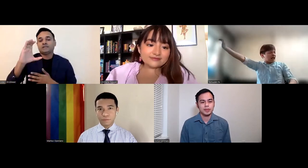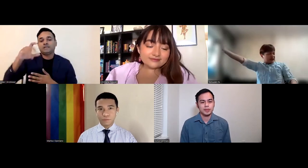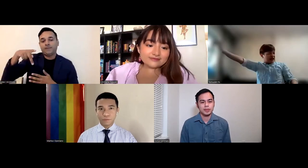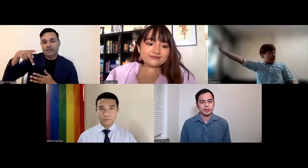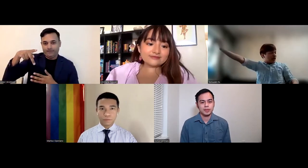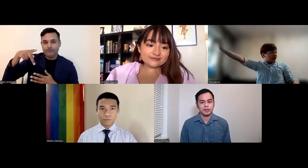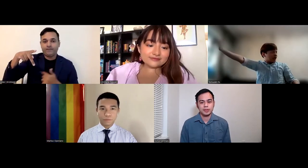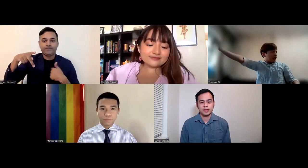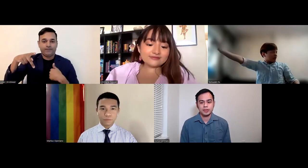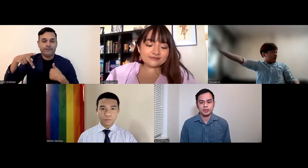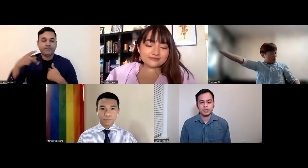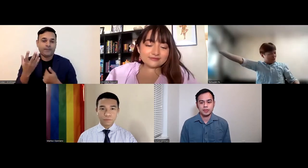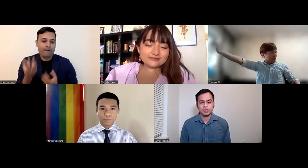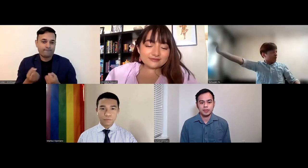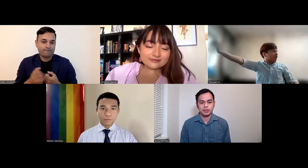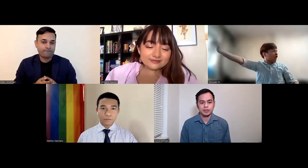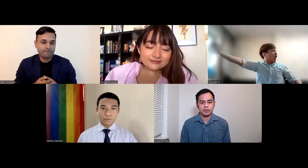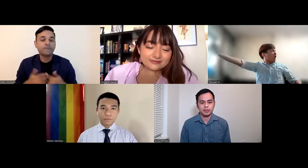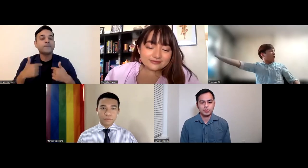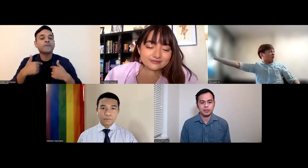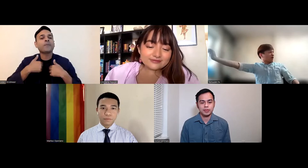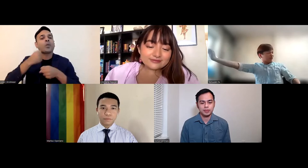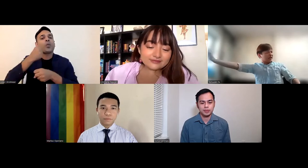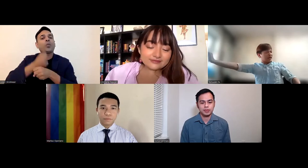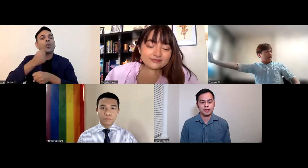Center as an education manager.